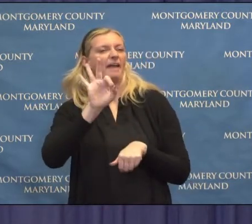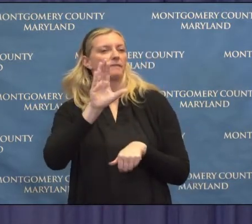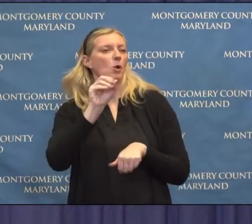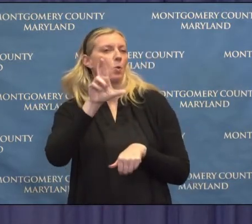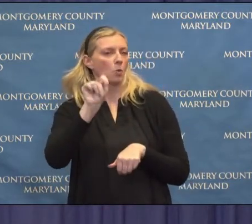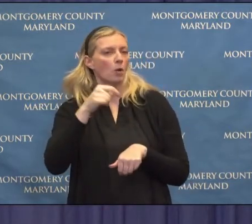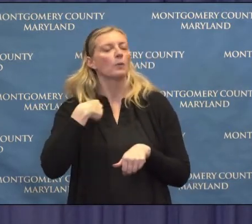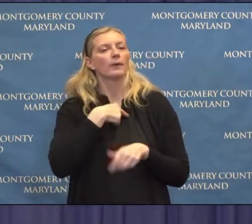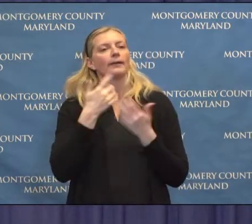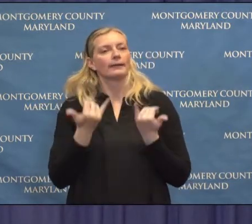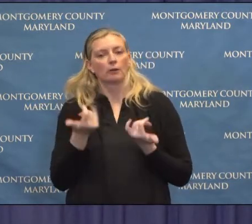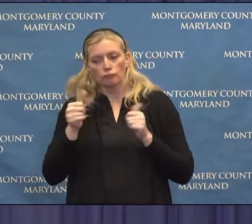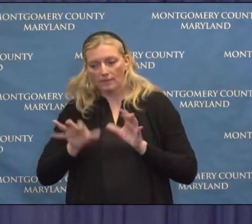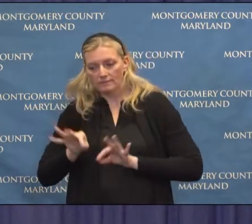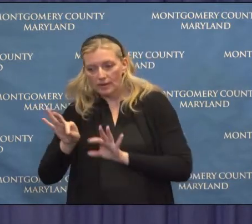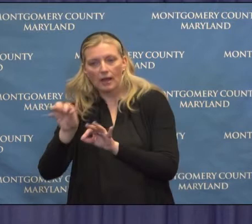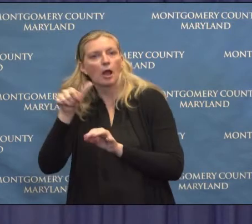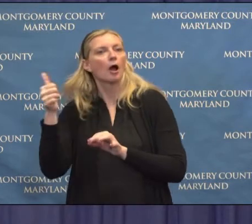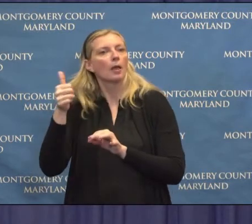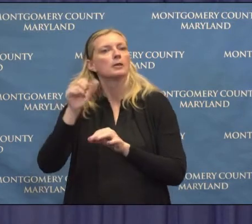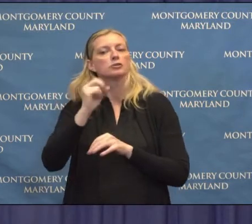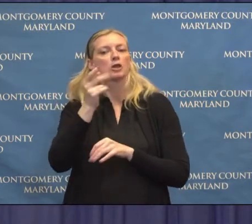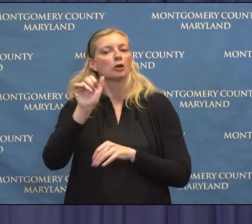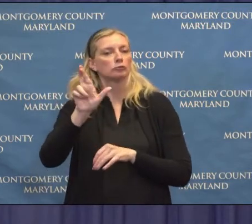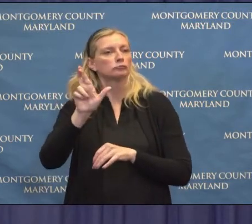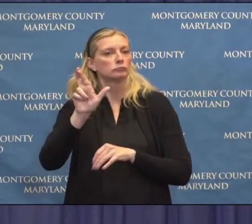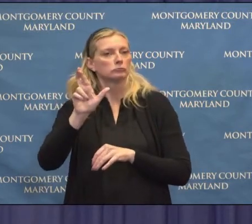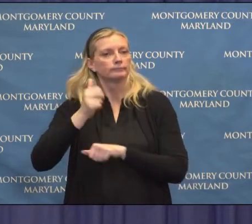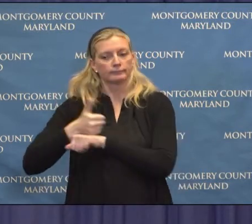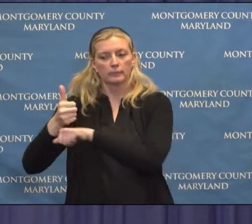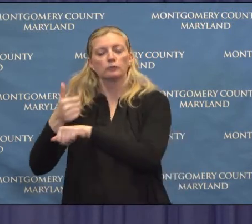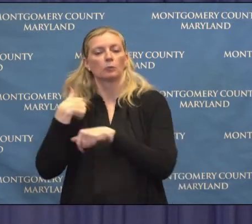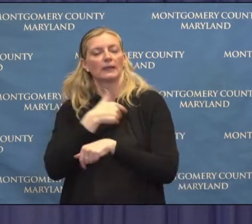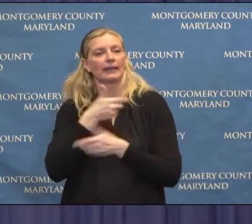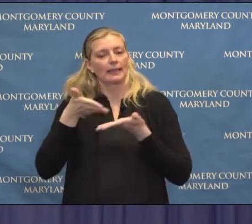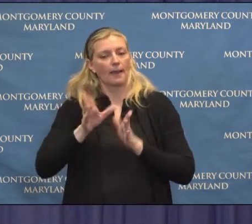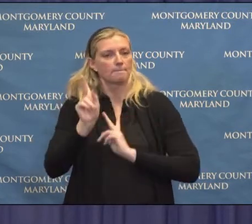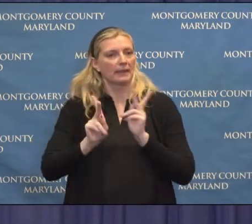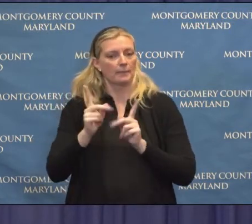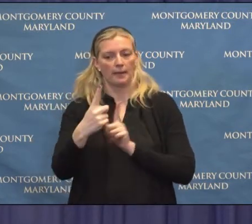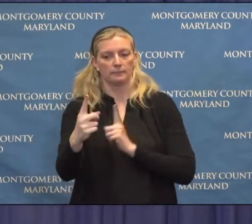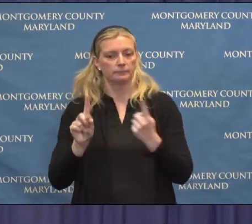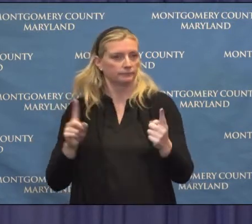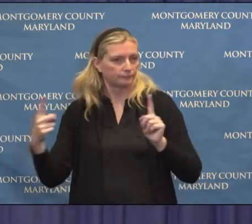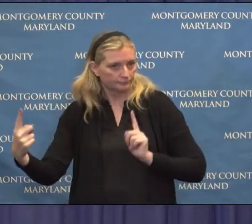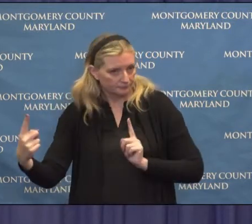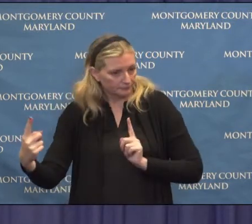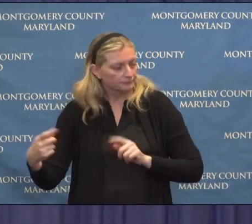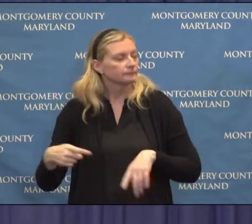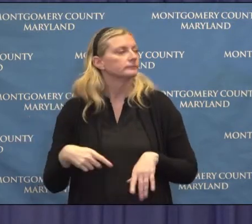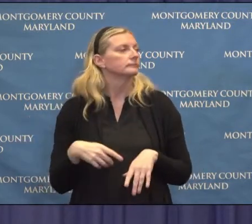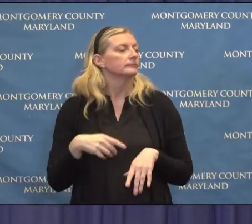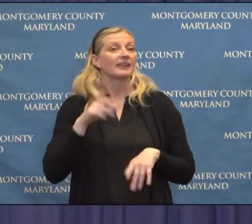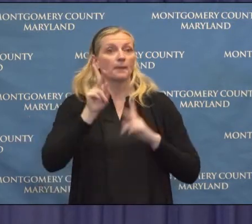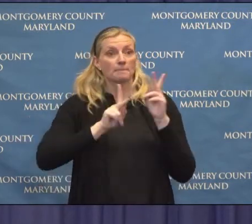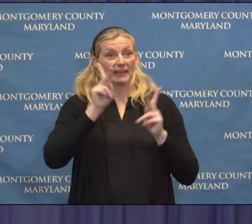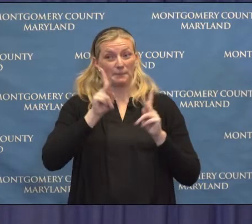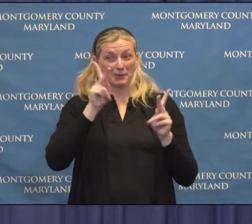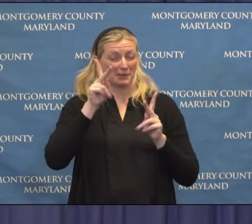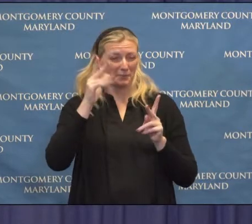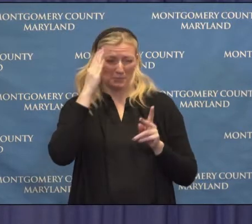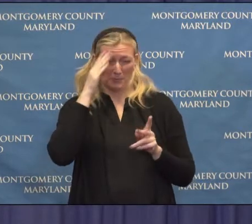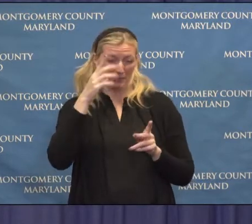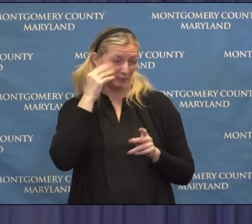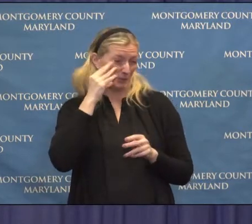spaces so that we can provide social distancing space. The rooms are, to anybody who's been in the shelter knows, people are too close